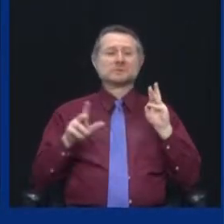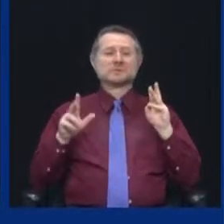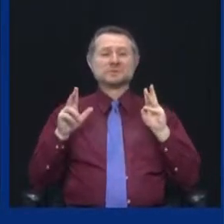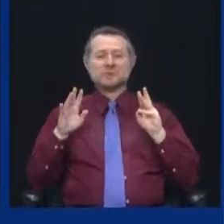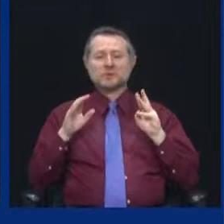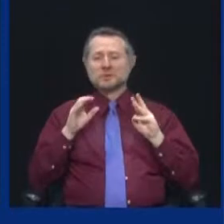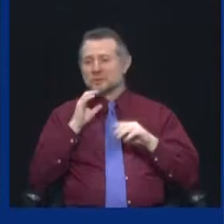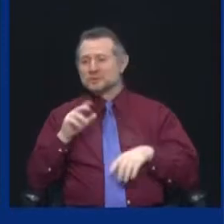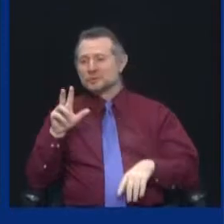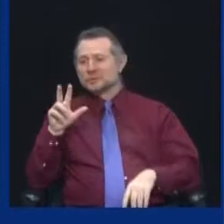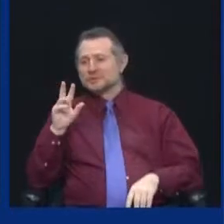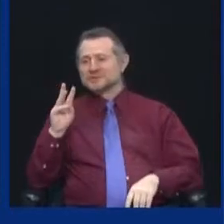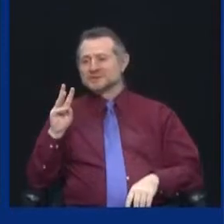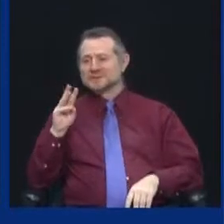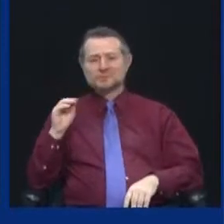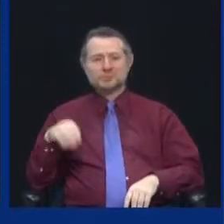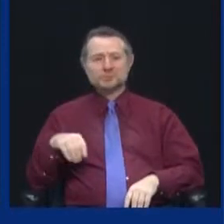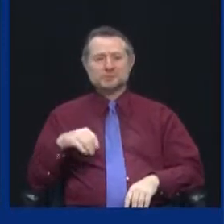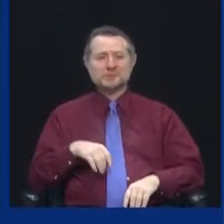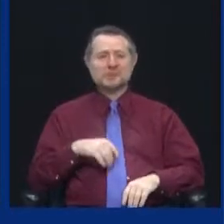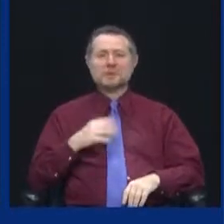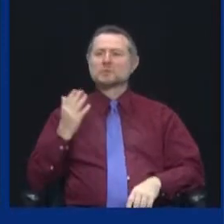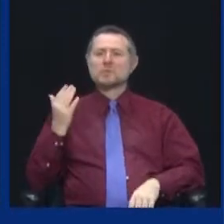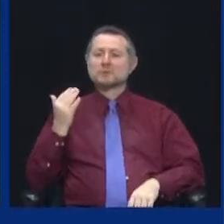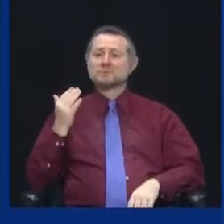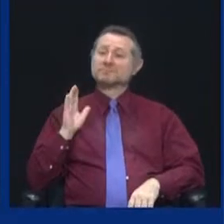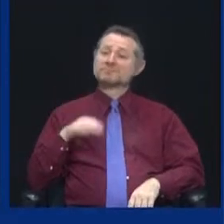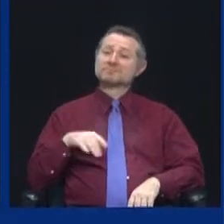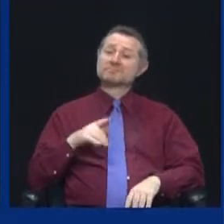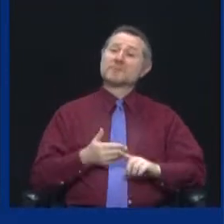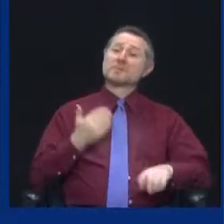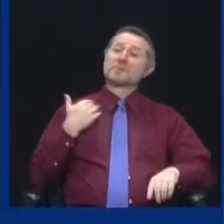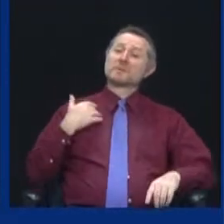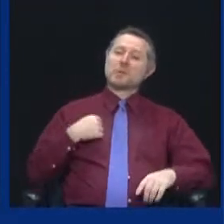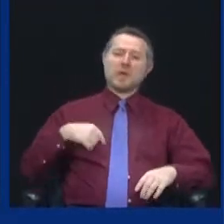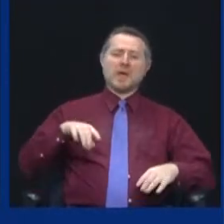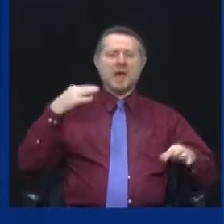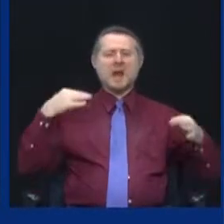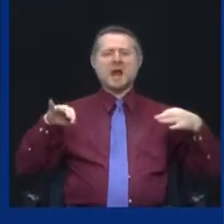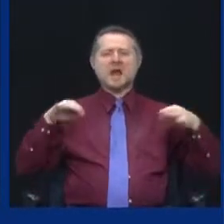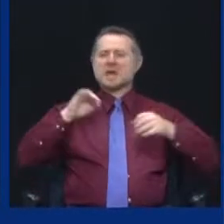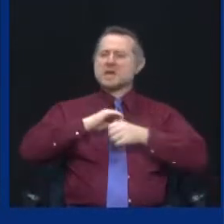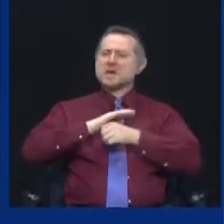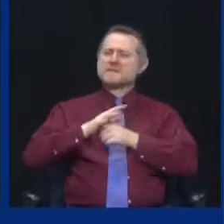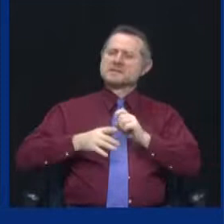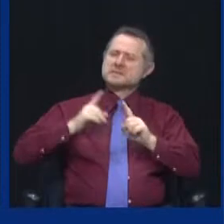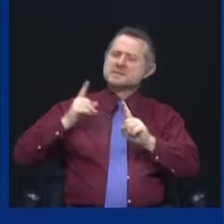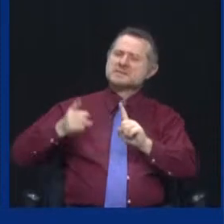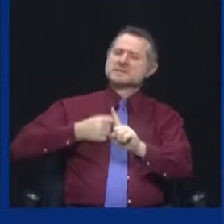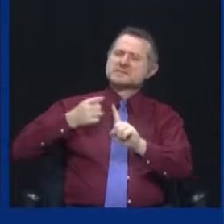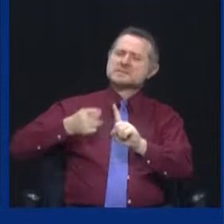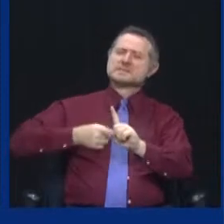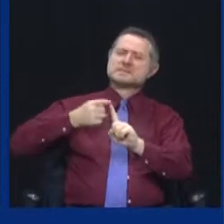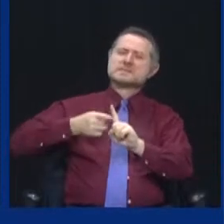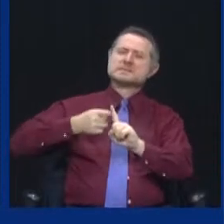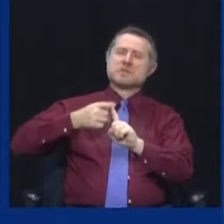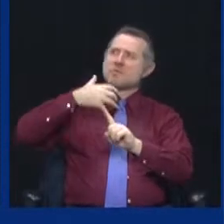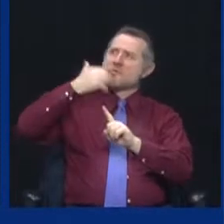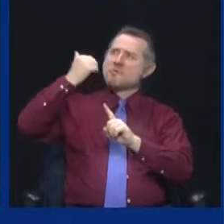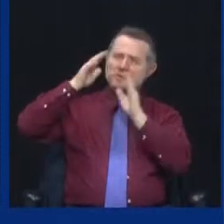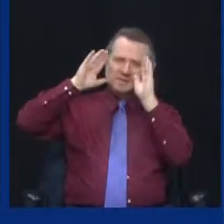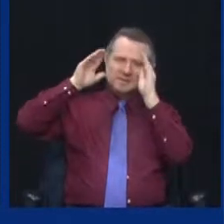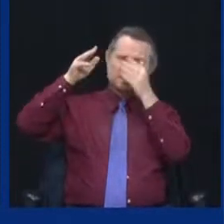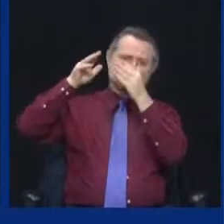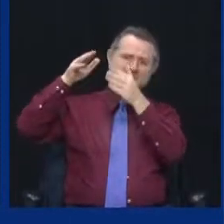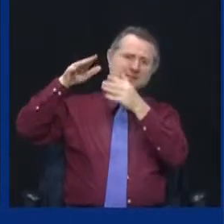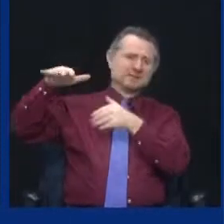Well, in fairness, everything we've talked about with COVID was always older people, older people,